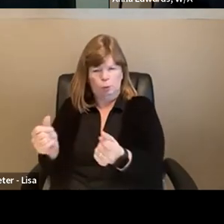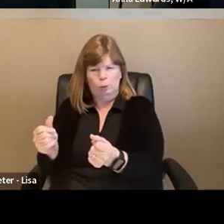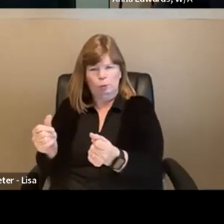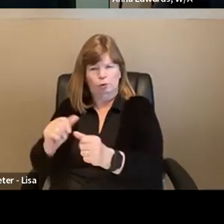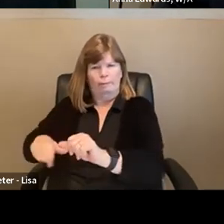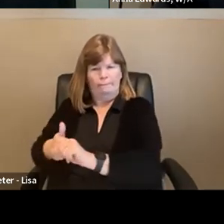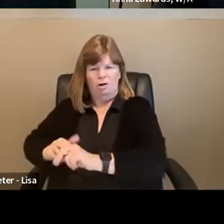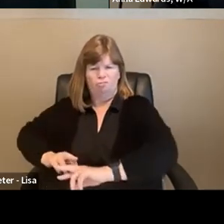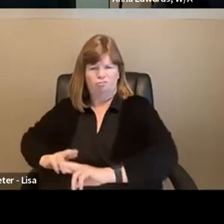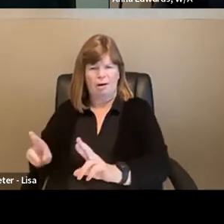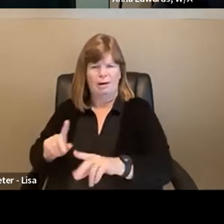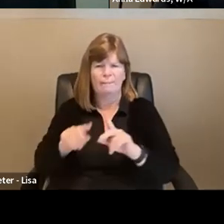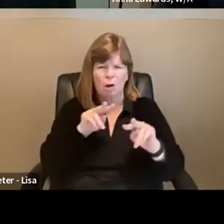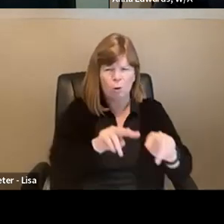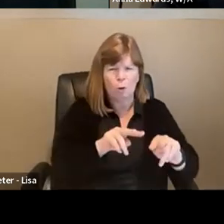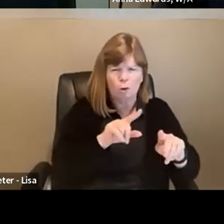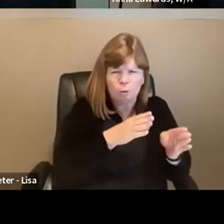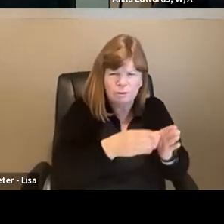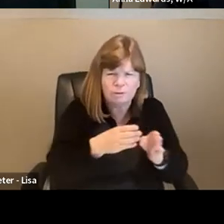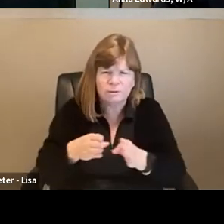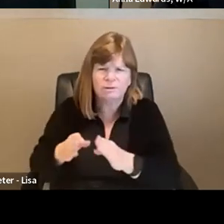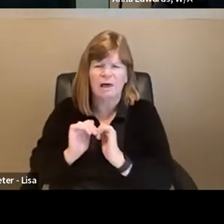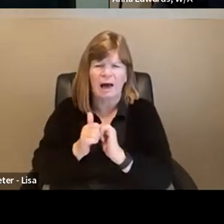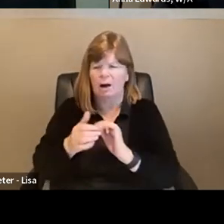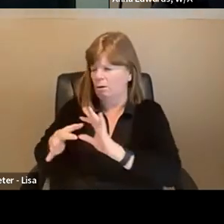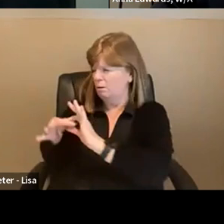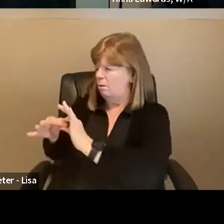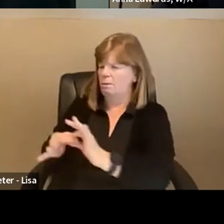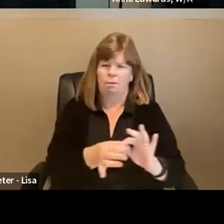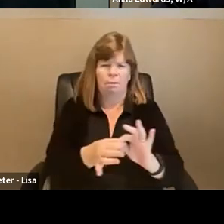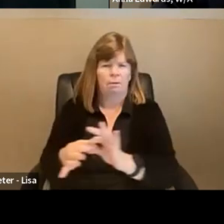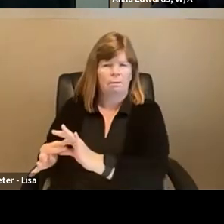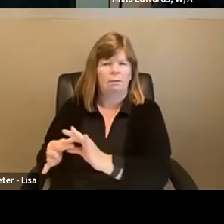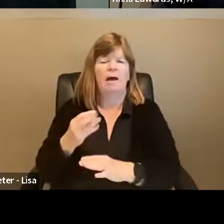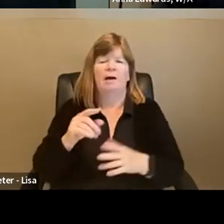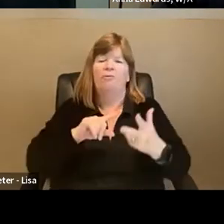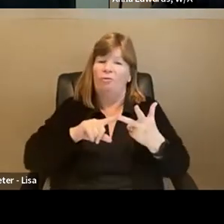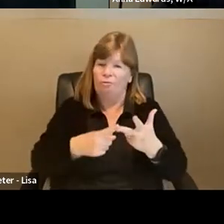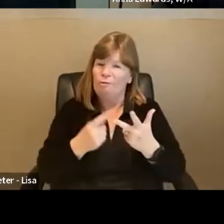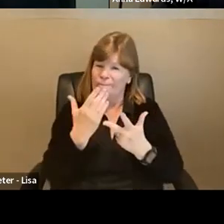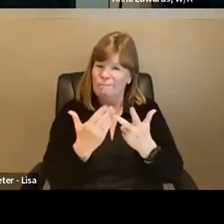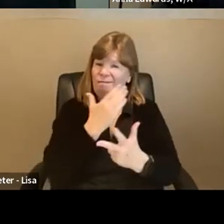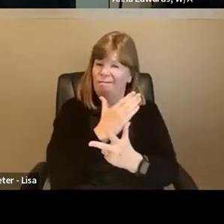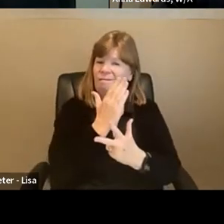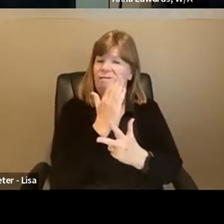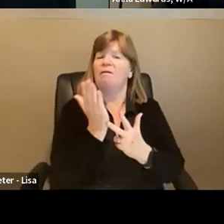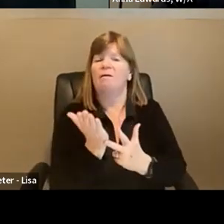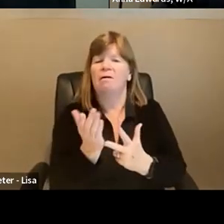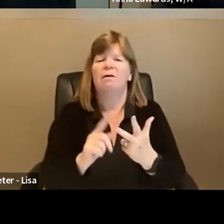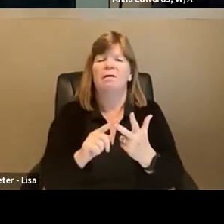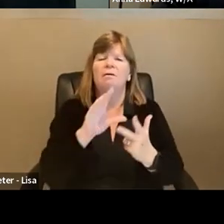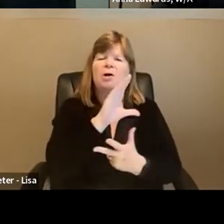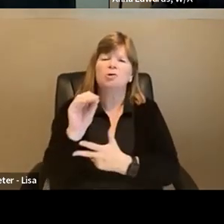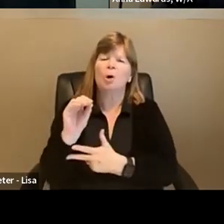but also looking at those strategies kind of going hand in hand. And then there's a third piece of